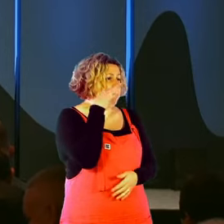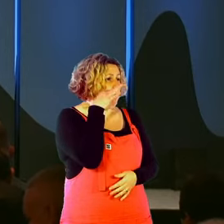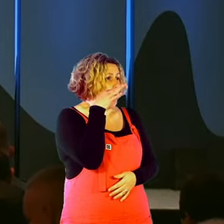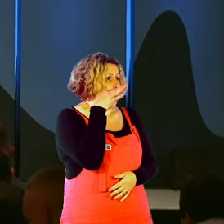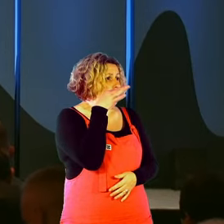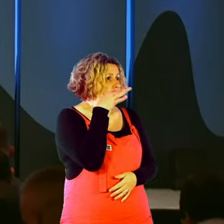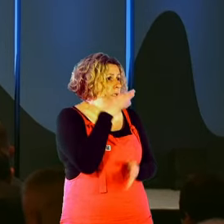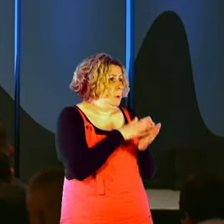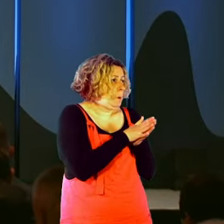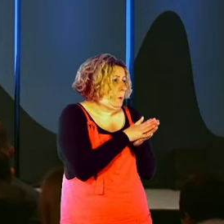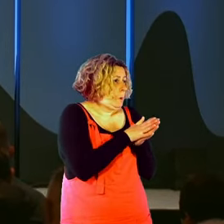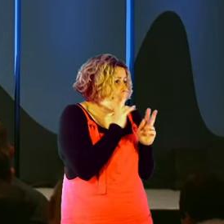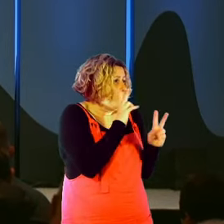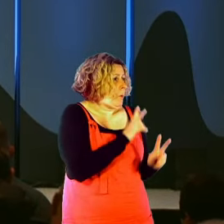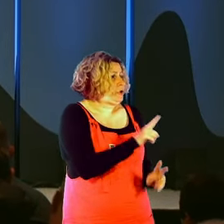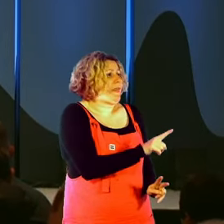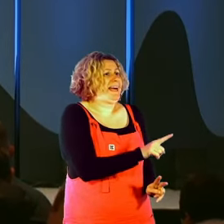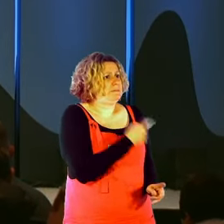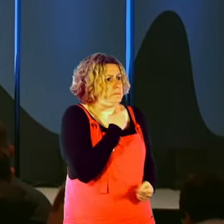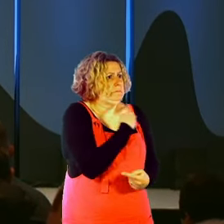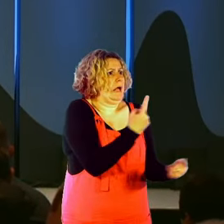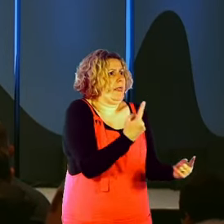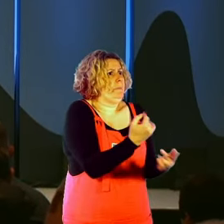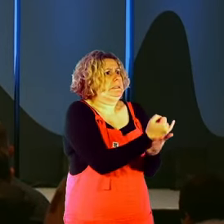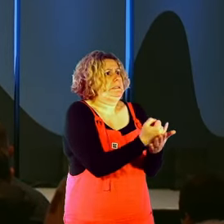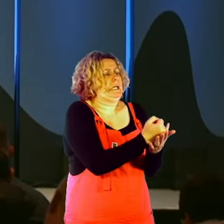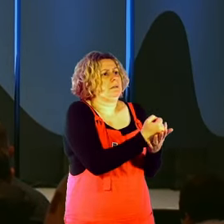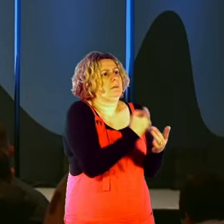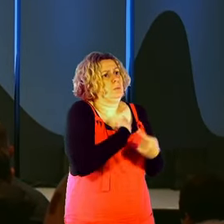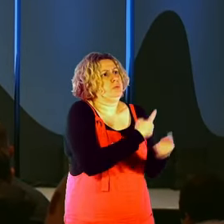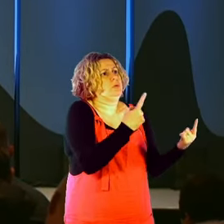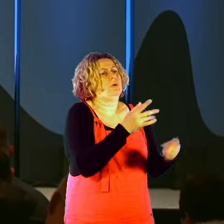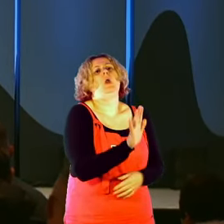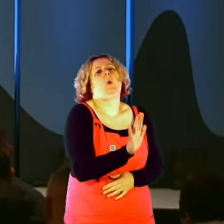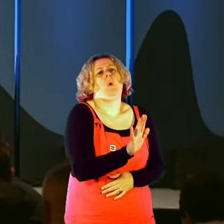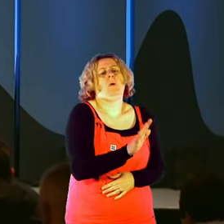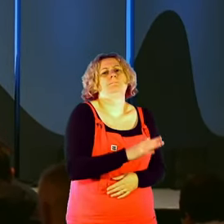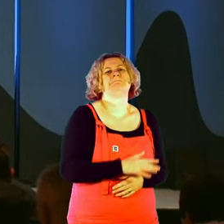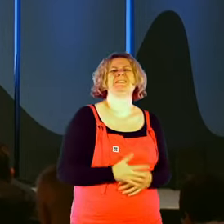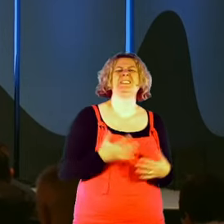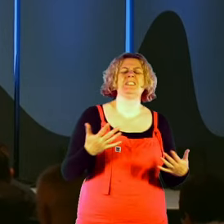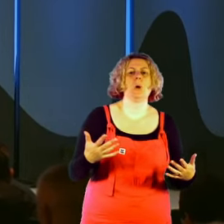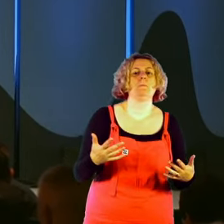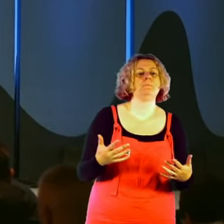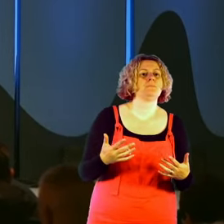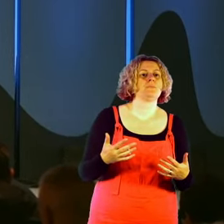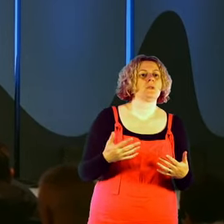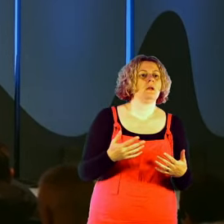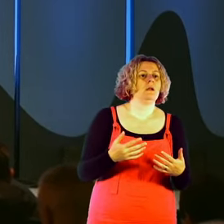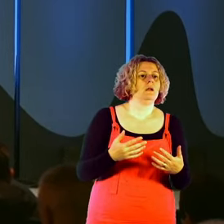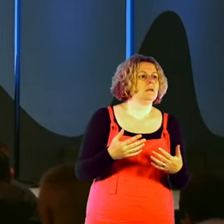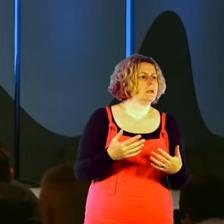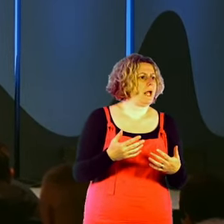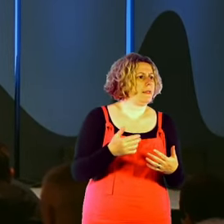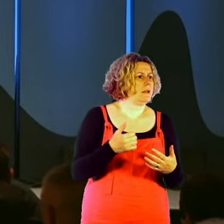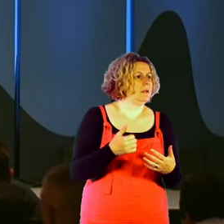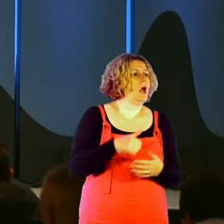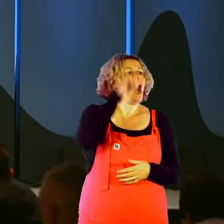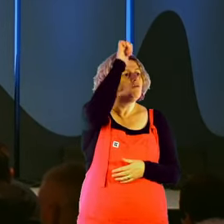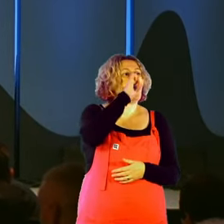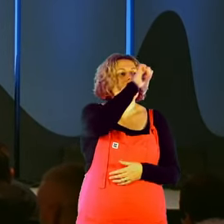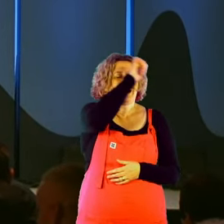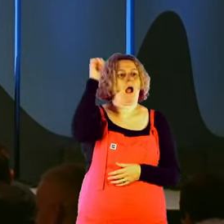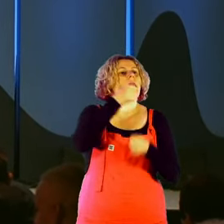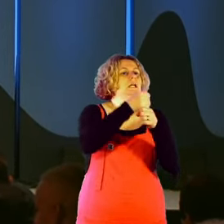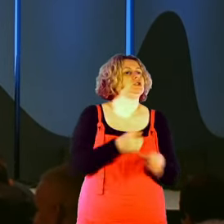So I don't think it's a command that we need to do it in the way that in the Roman Catholic Church it is, that no sin can be absolved or forgiven until it's been